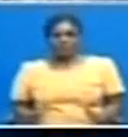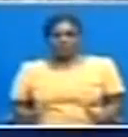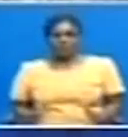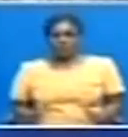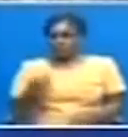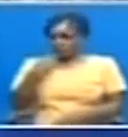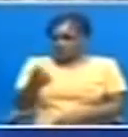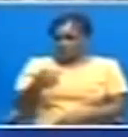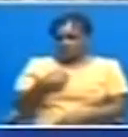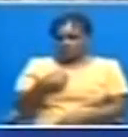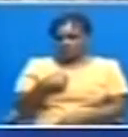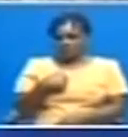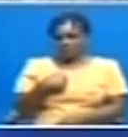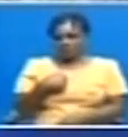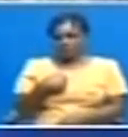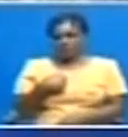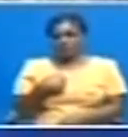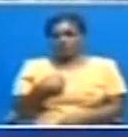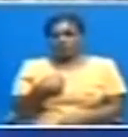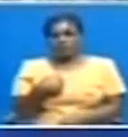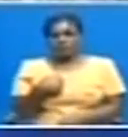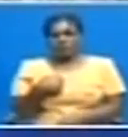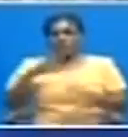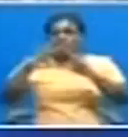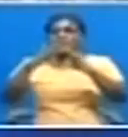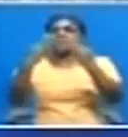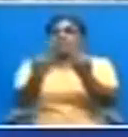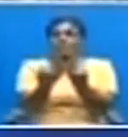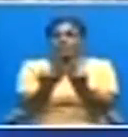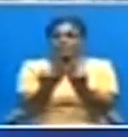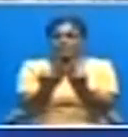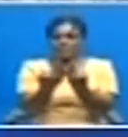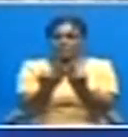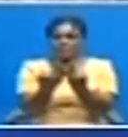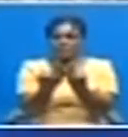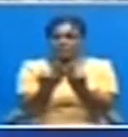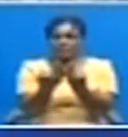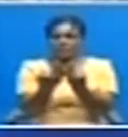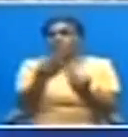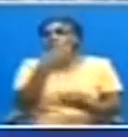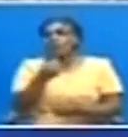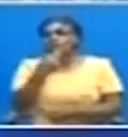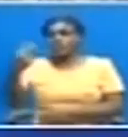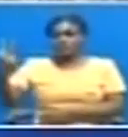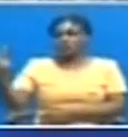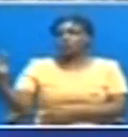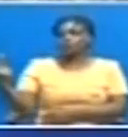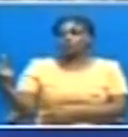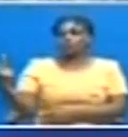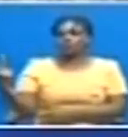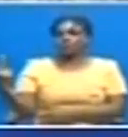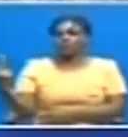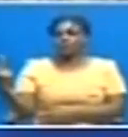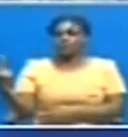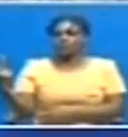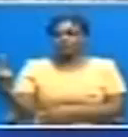she told me that it's good now that now the family of the two boys,